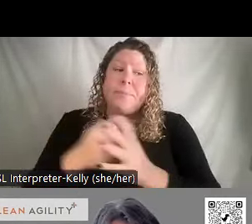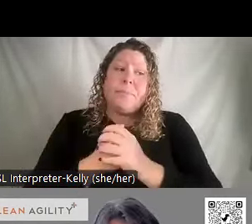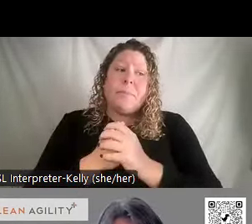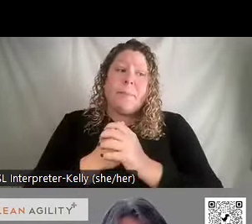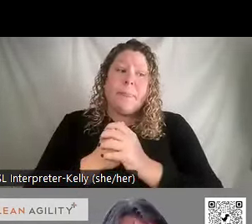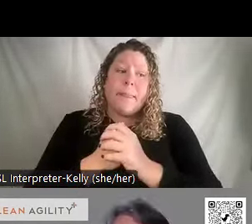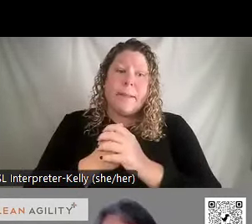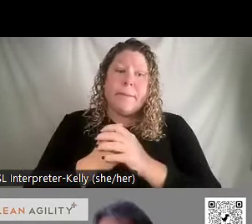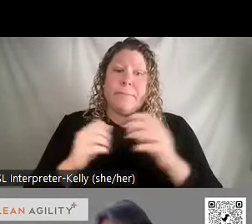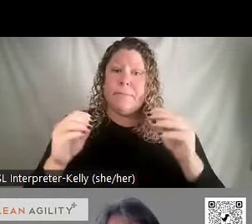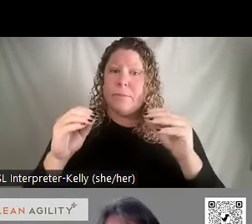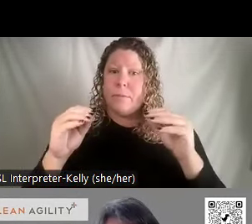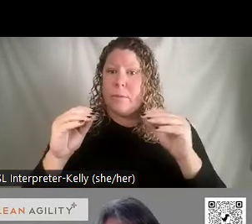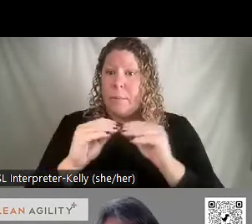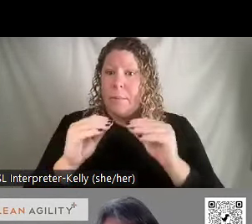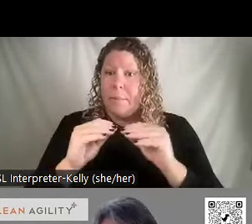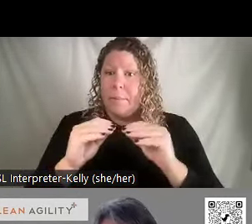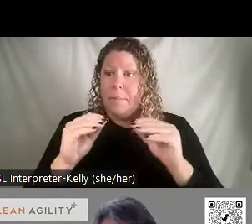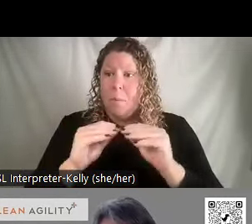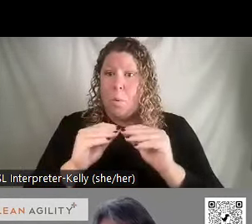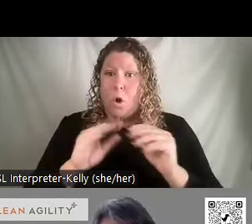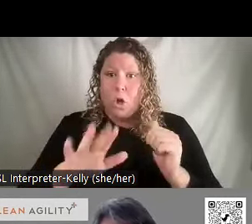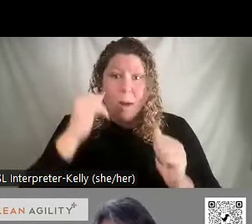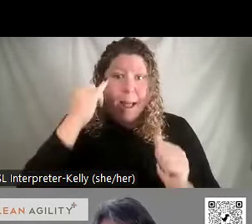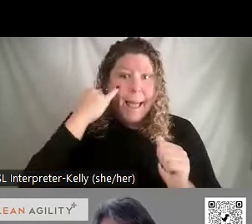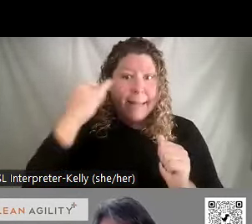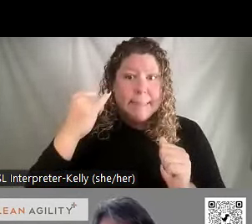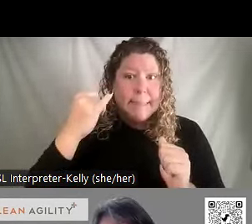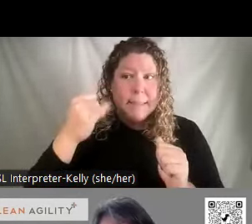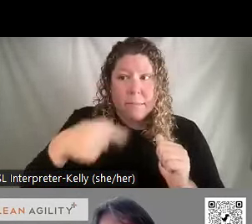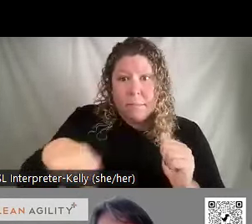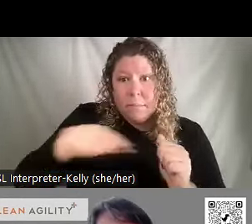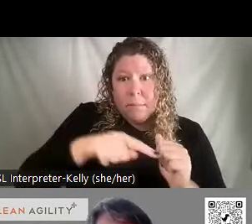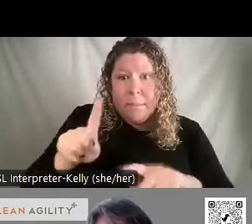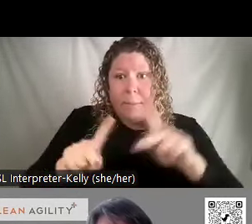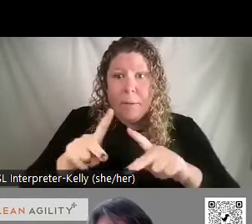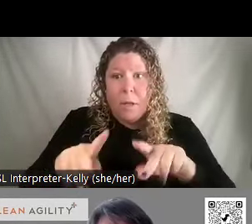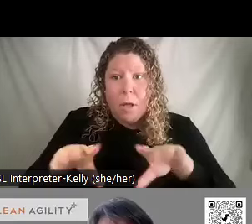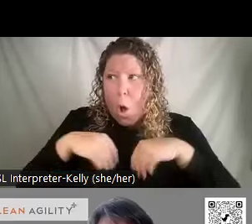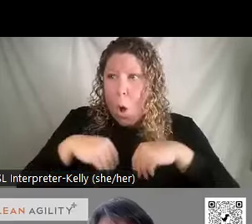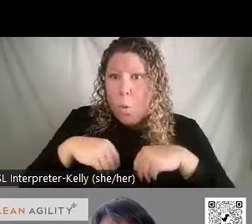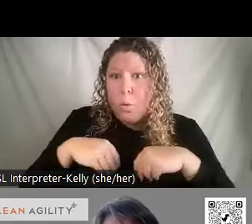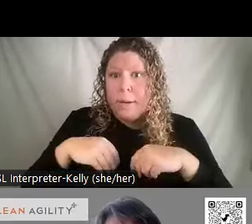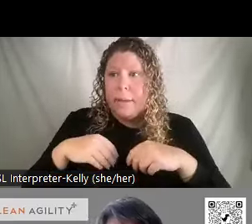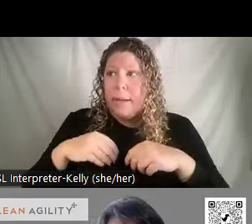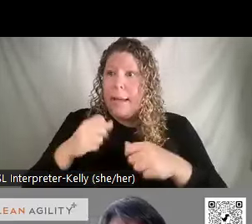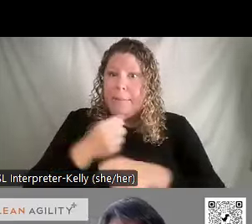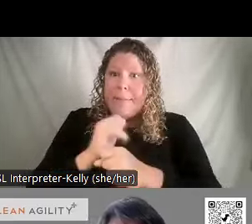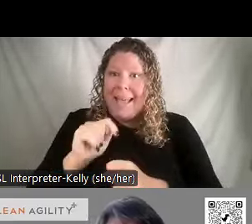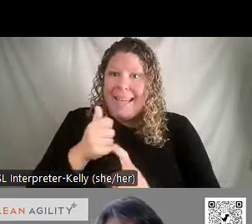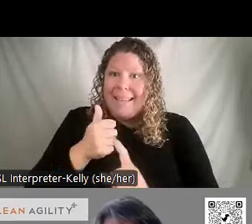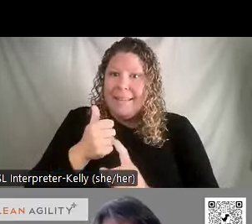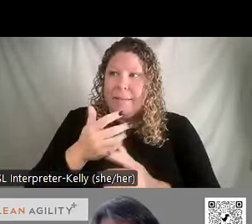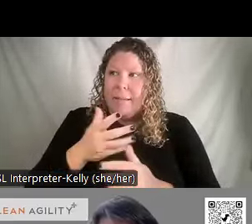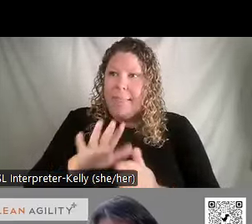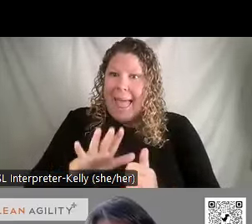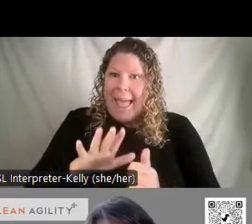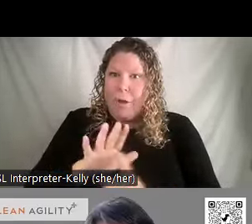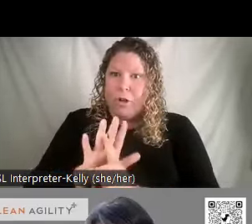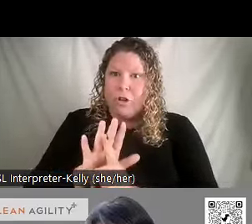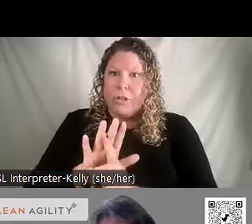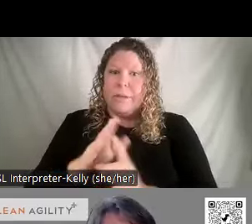you're working on is owned by the people you're working with and their leaders, the more likely it is to be successful. The higher that desire or buy-in